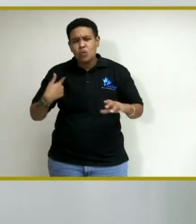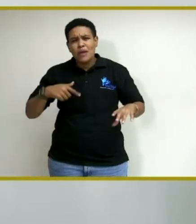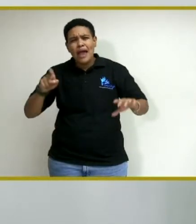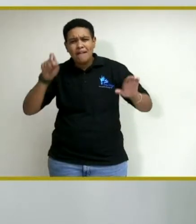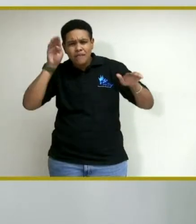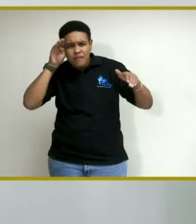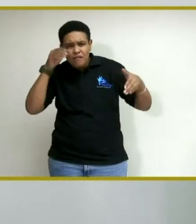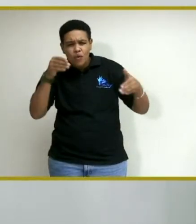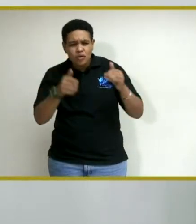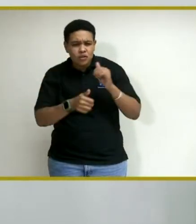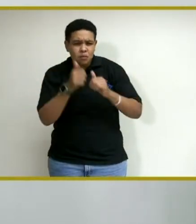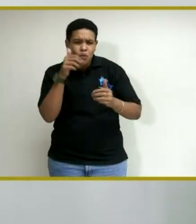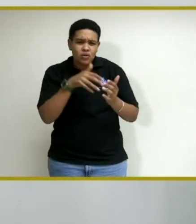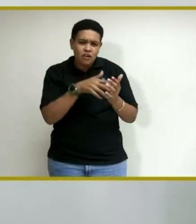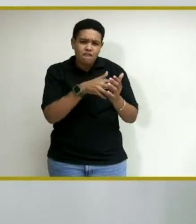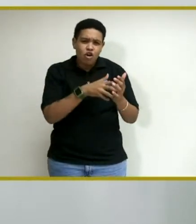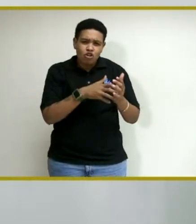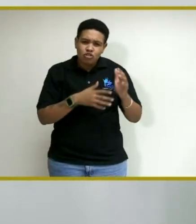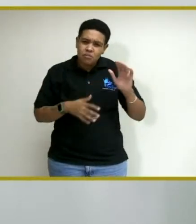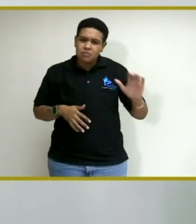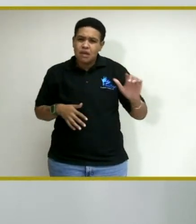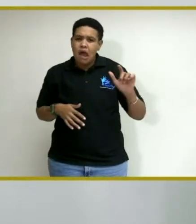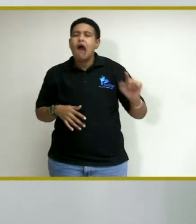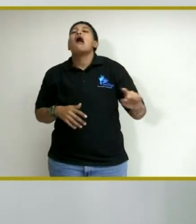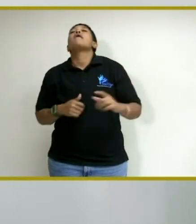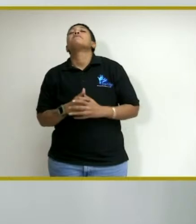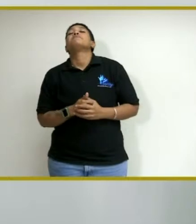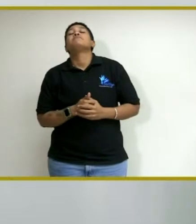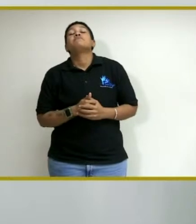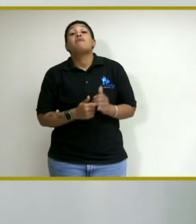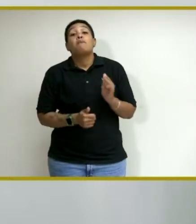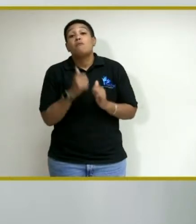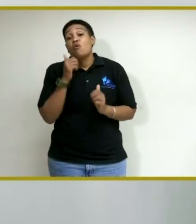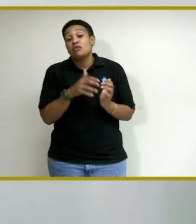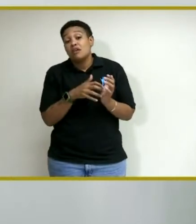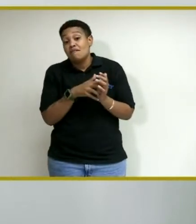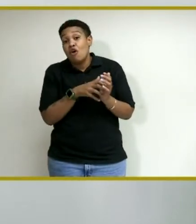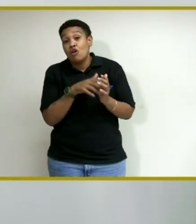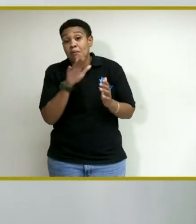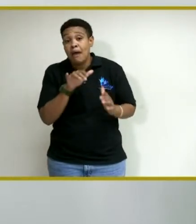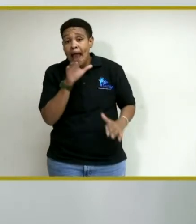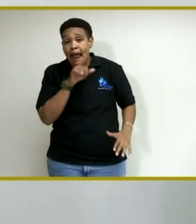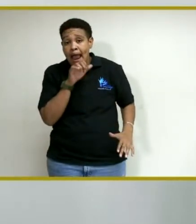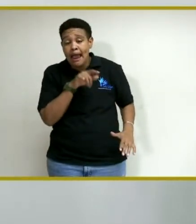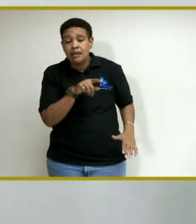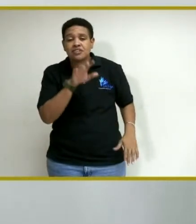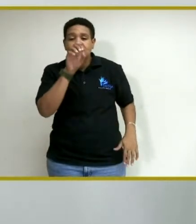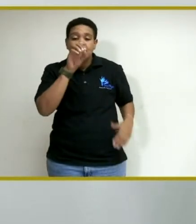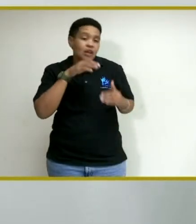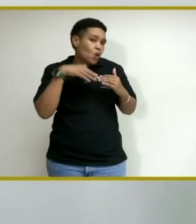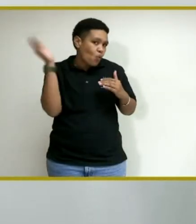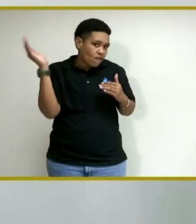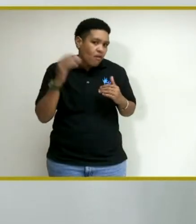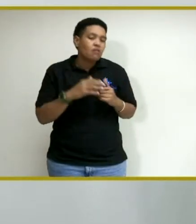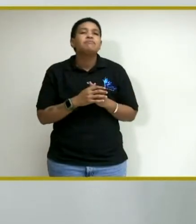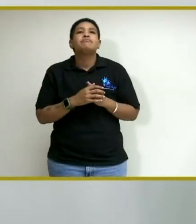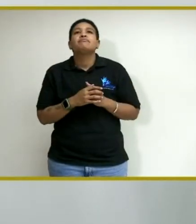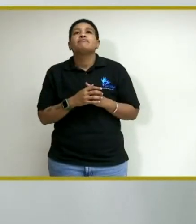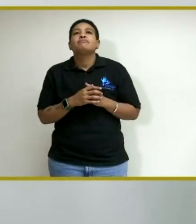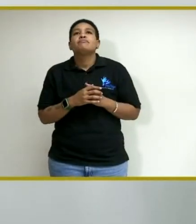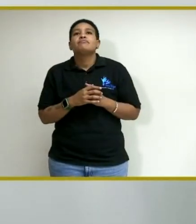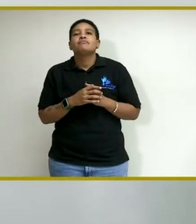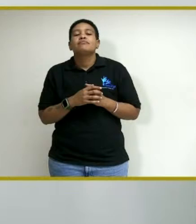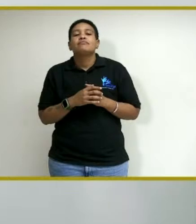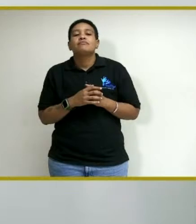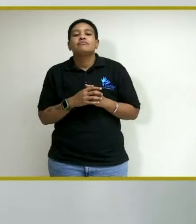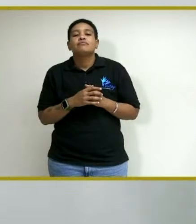the most vulnerable. And the most vulnerable by age will be the 50 and over. And